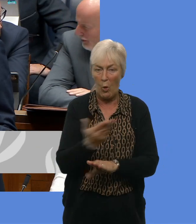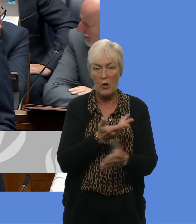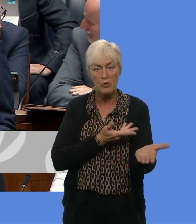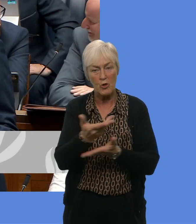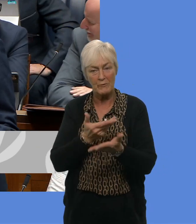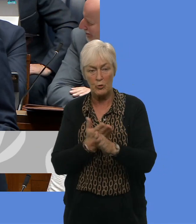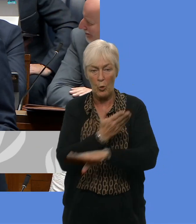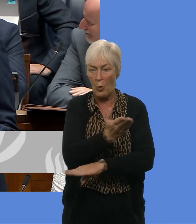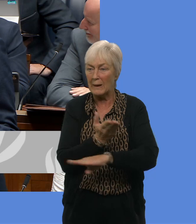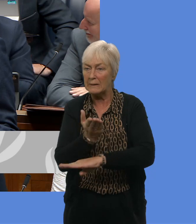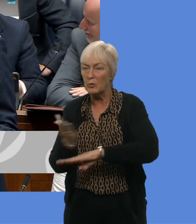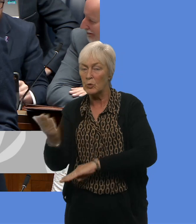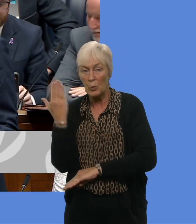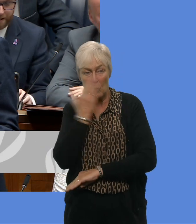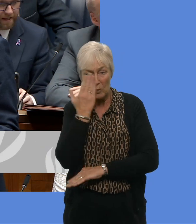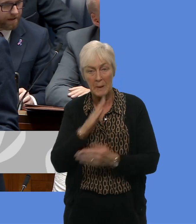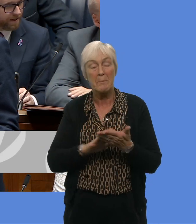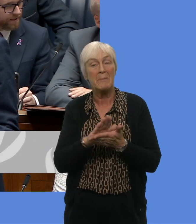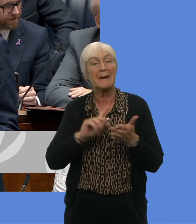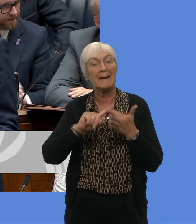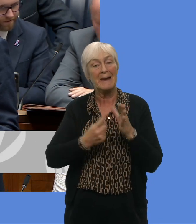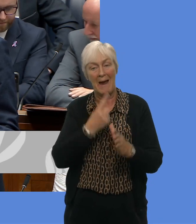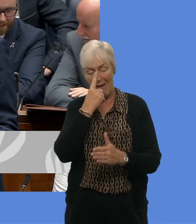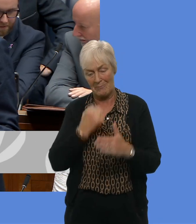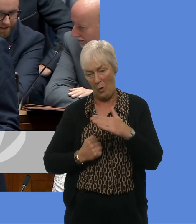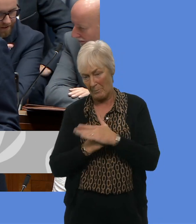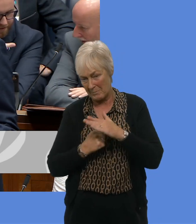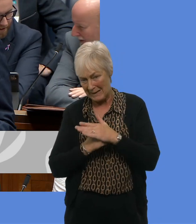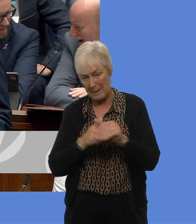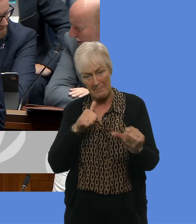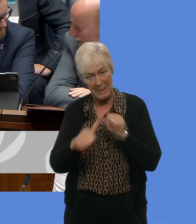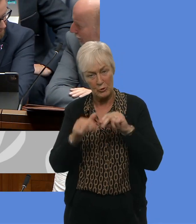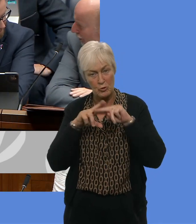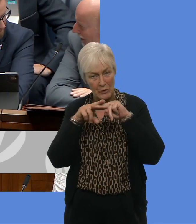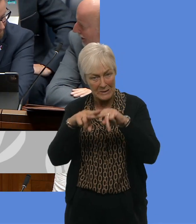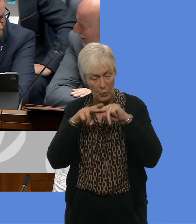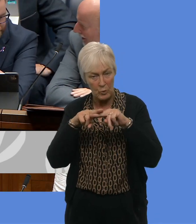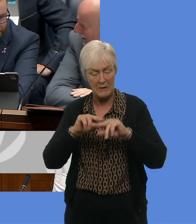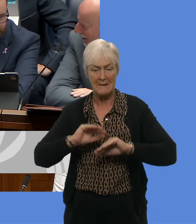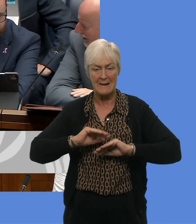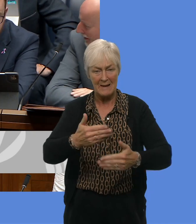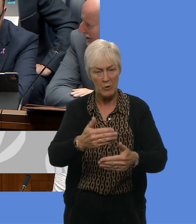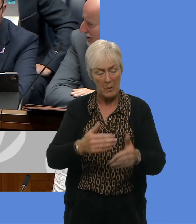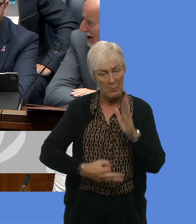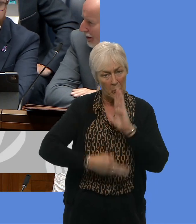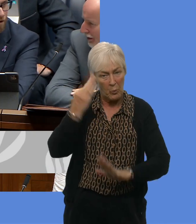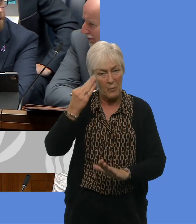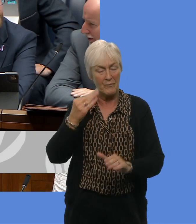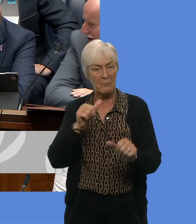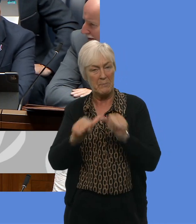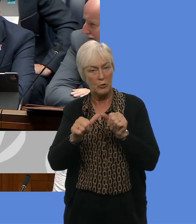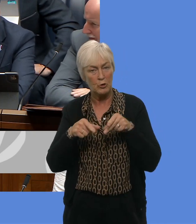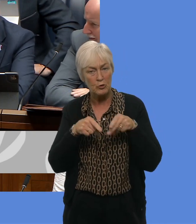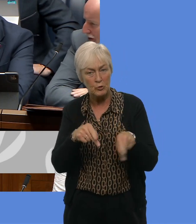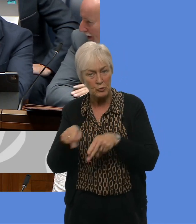to a school. This will allow the EA to better optimise the school transport network, deliver efficiencies and improve the information available